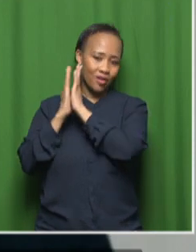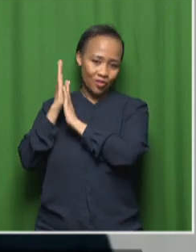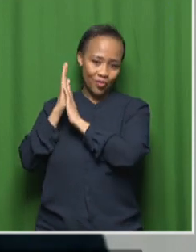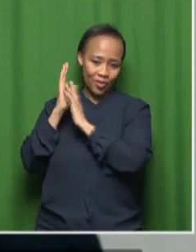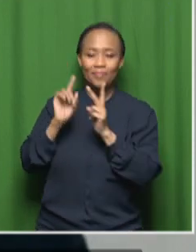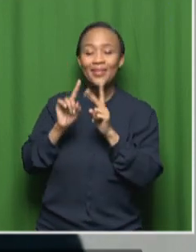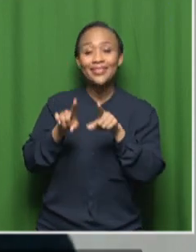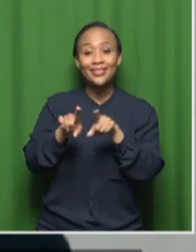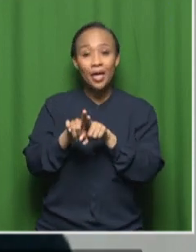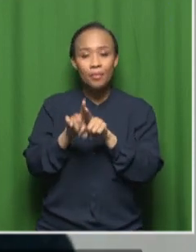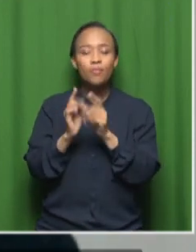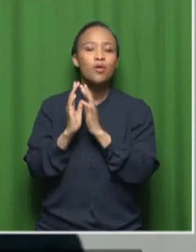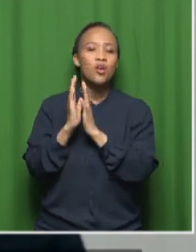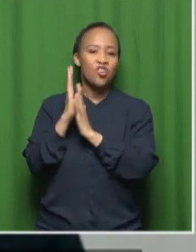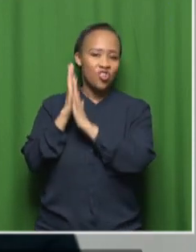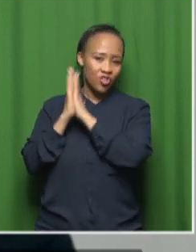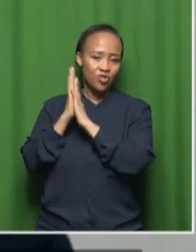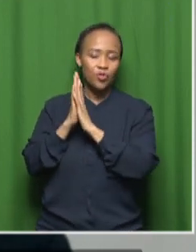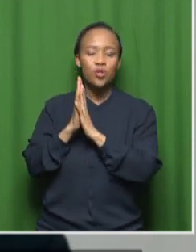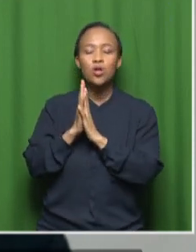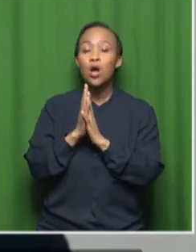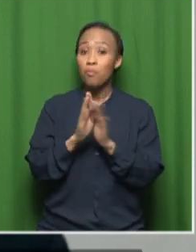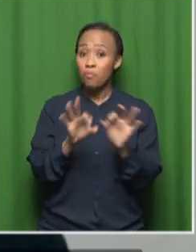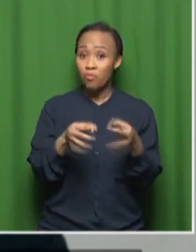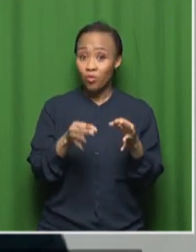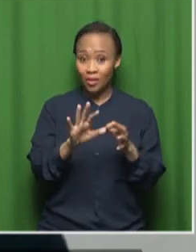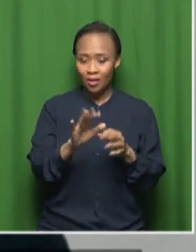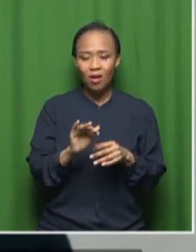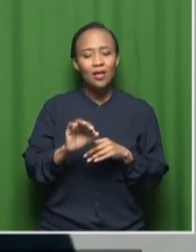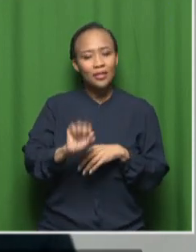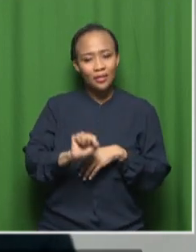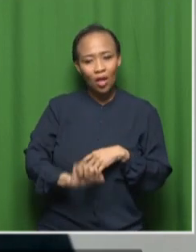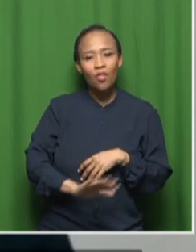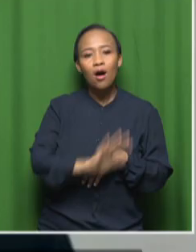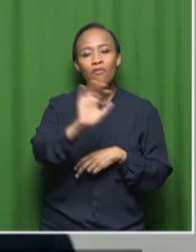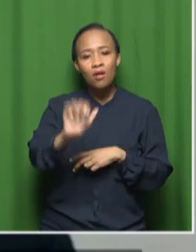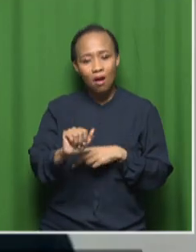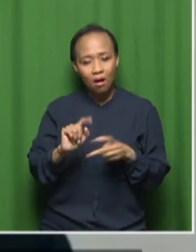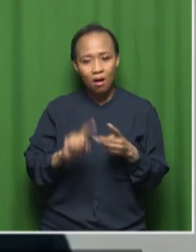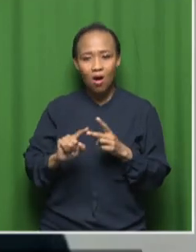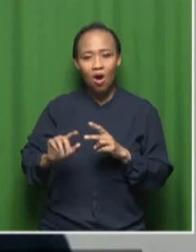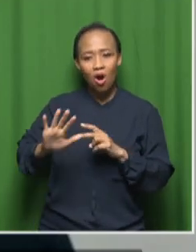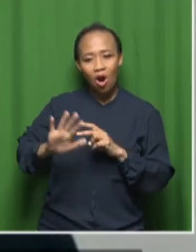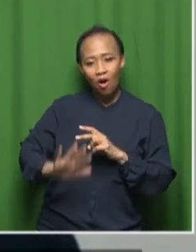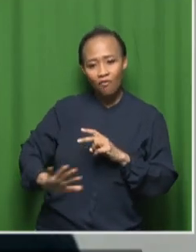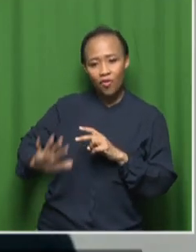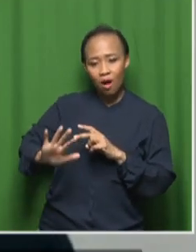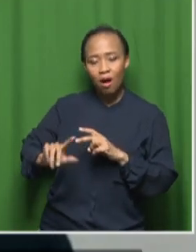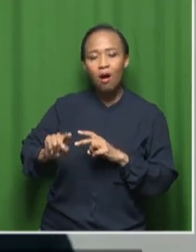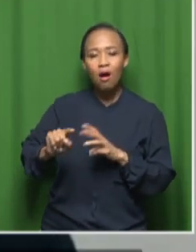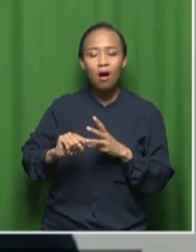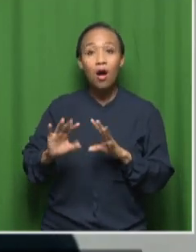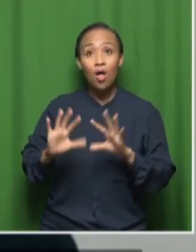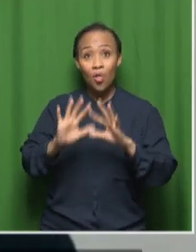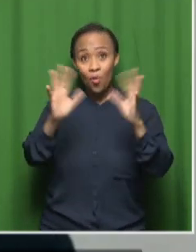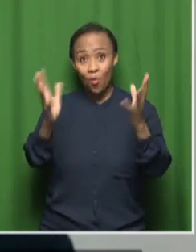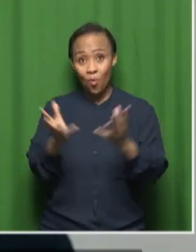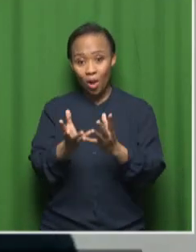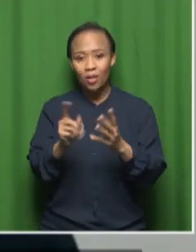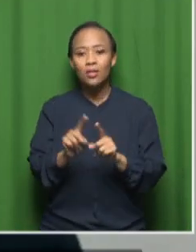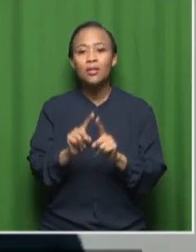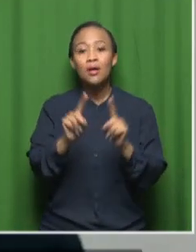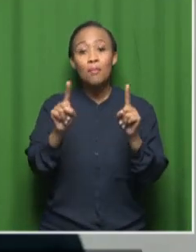music, in South Africa, in Africa, and in the world, but also in the history of music within the Salvation